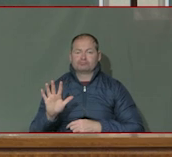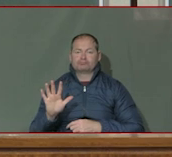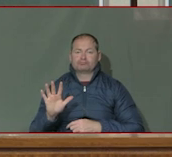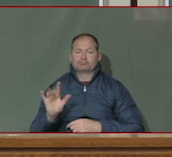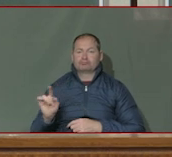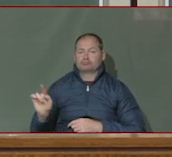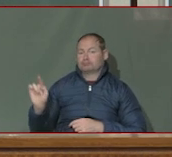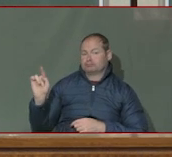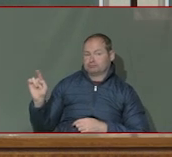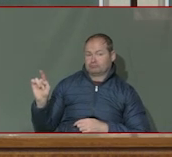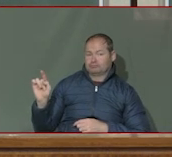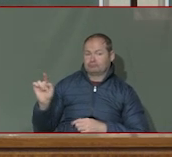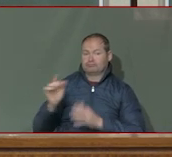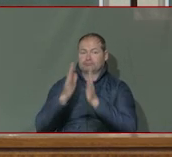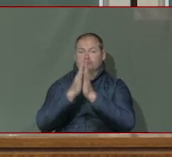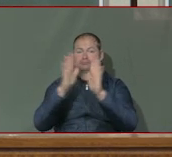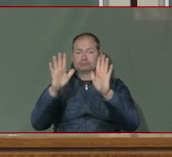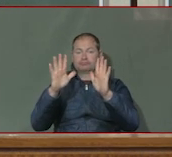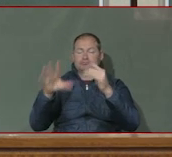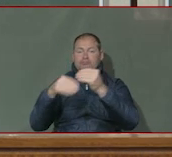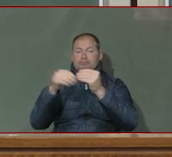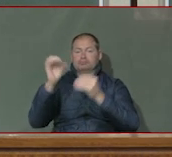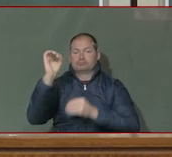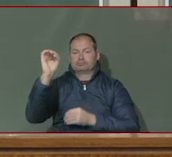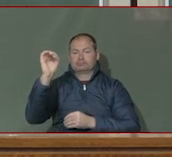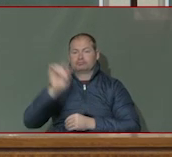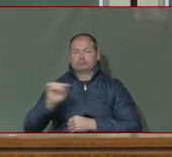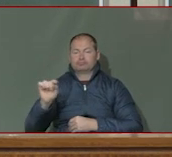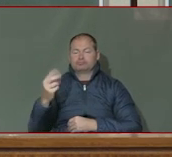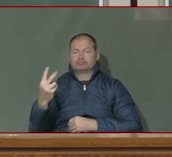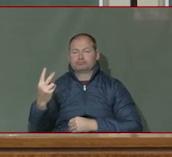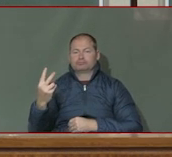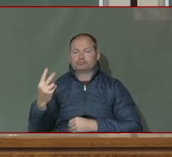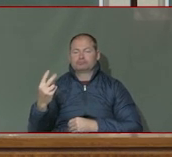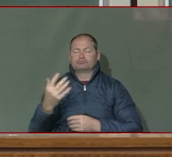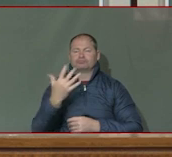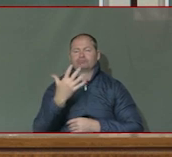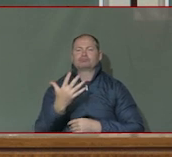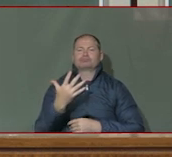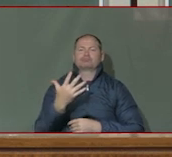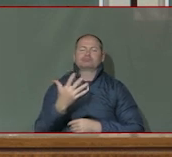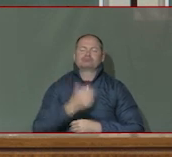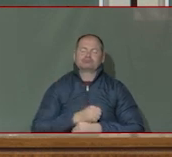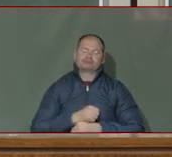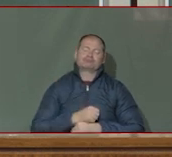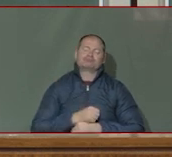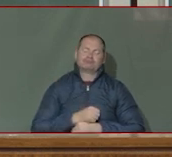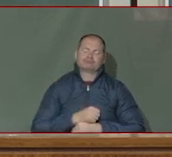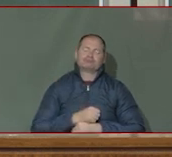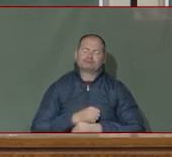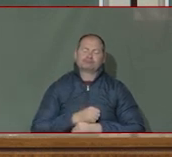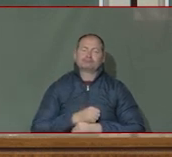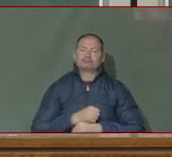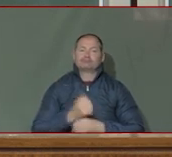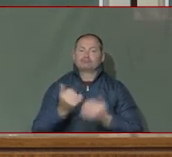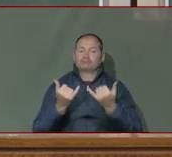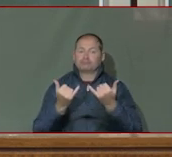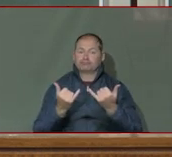here is 10 plus 0 over 2, and that is equal to 5. So if they